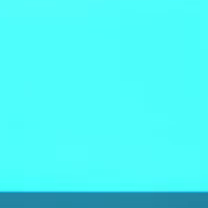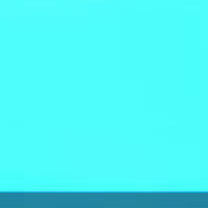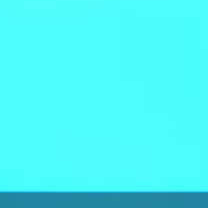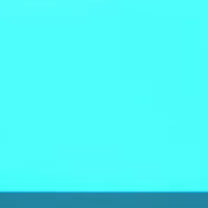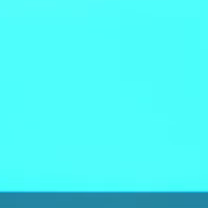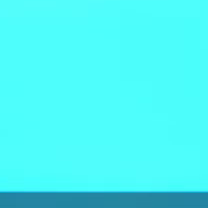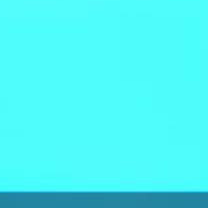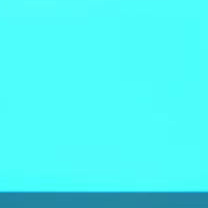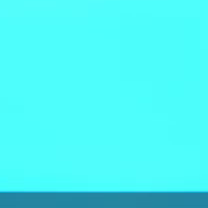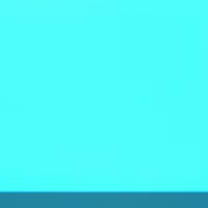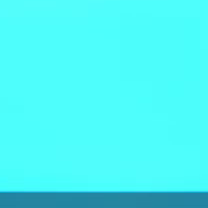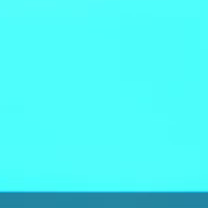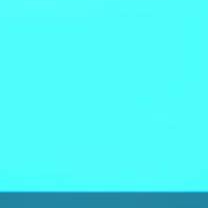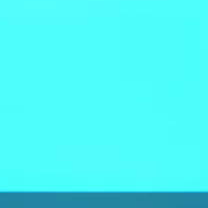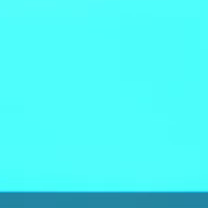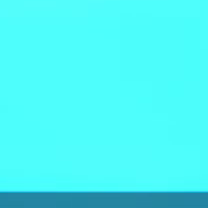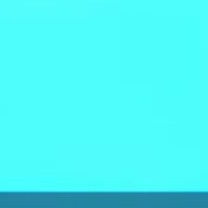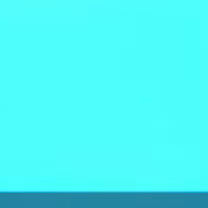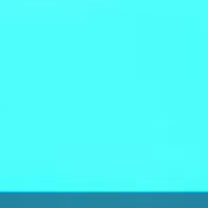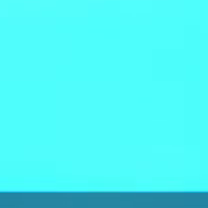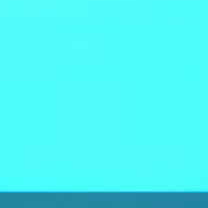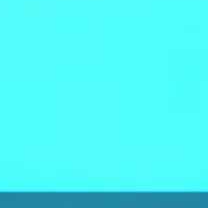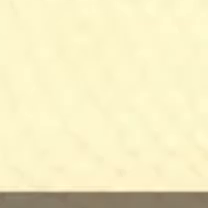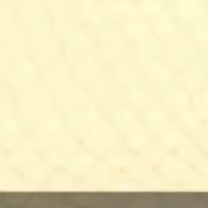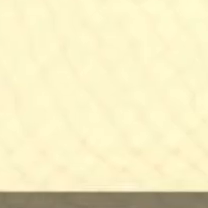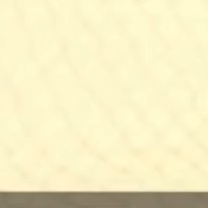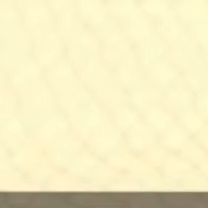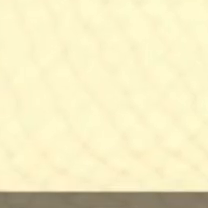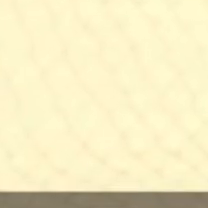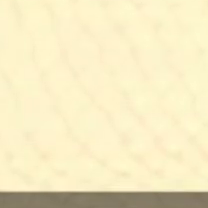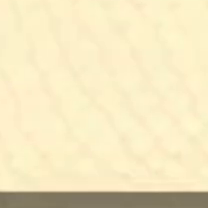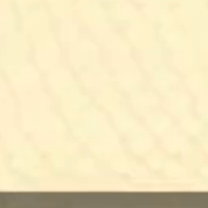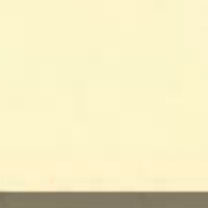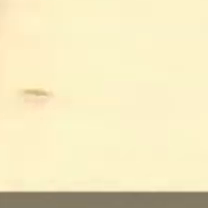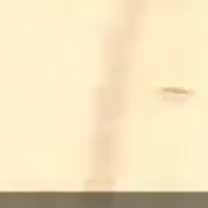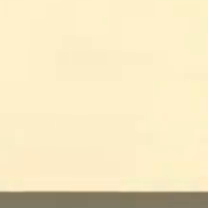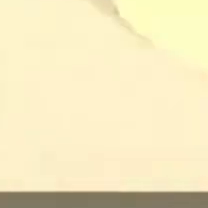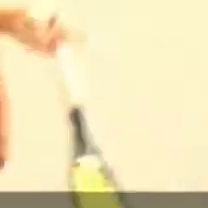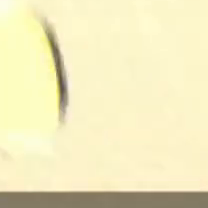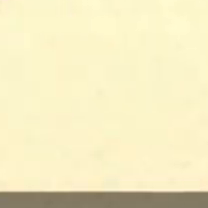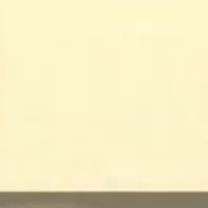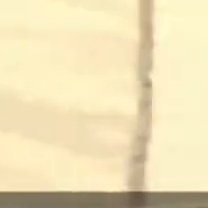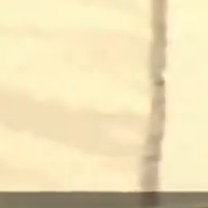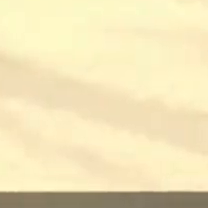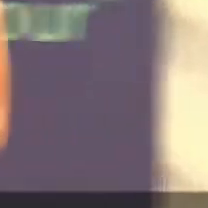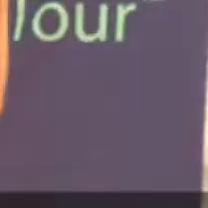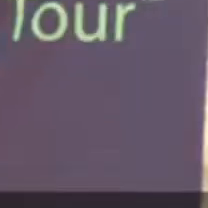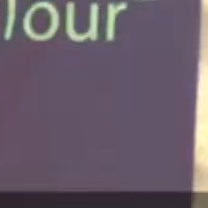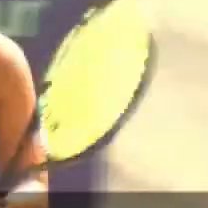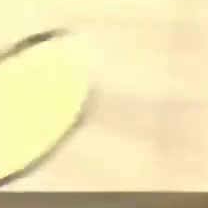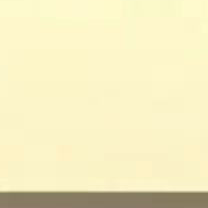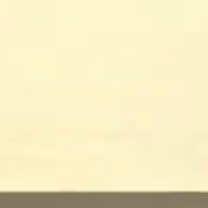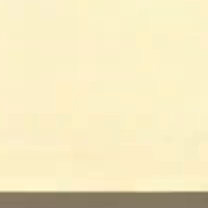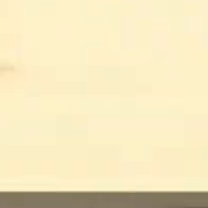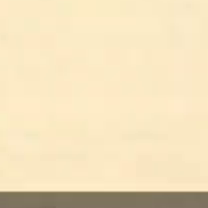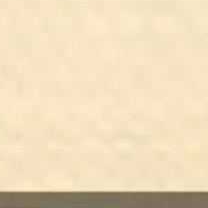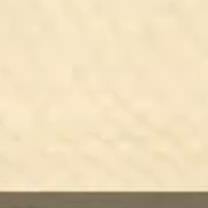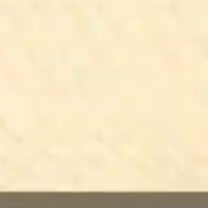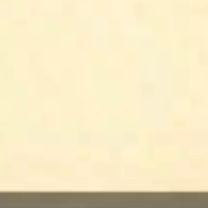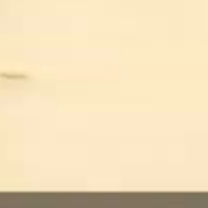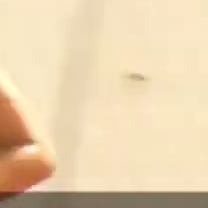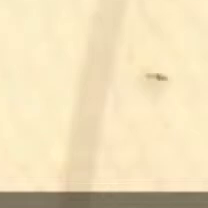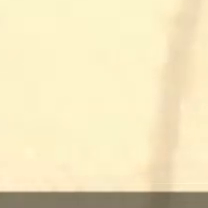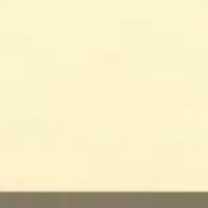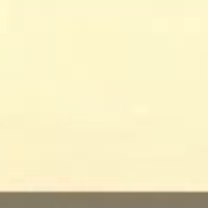of local players. Ryan Kangwanyane. Minister Rakare said it's never easy to host a tournament or event of